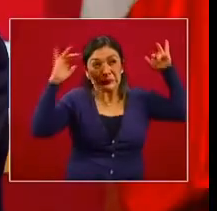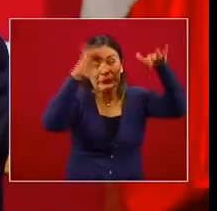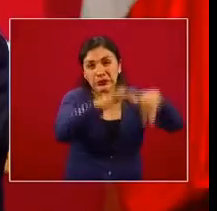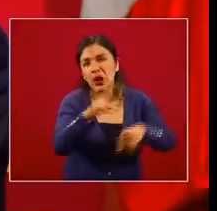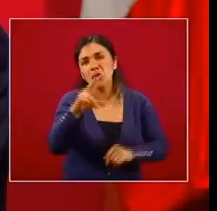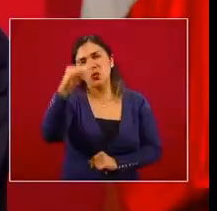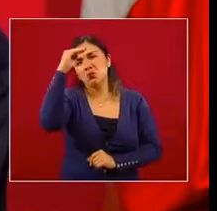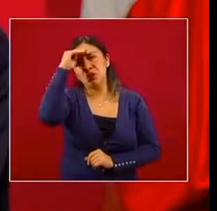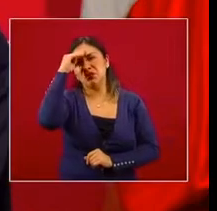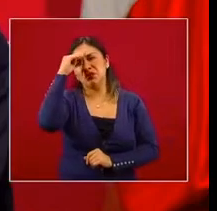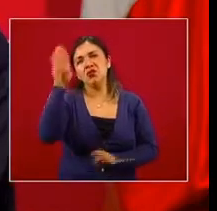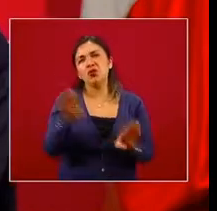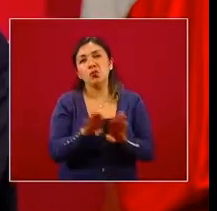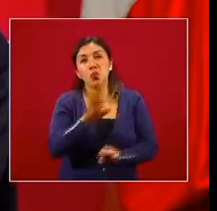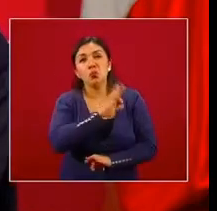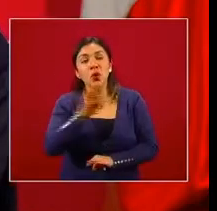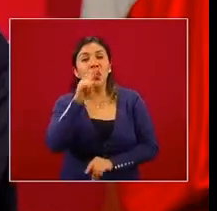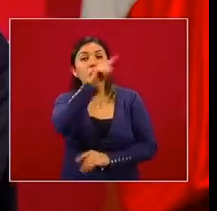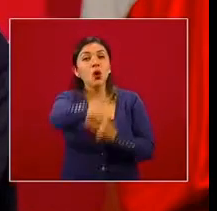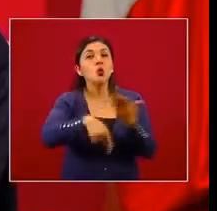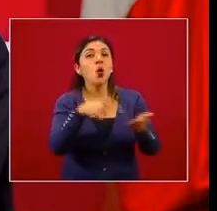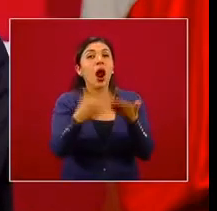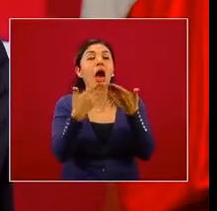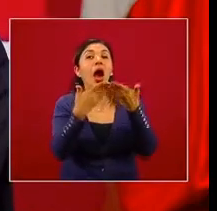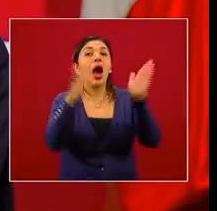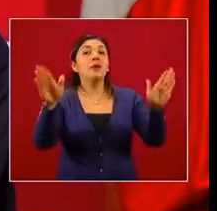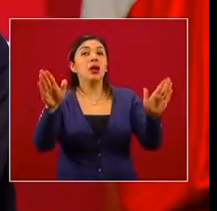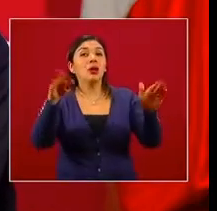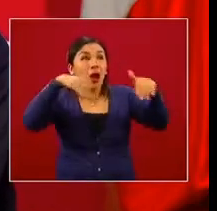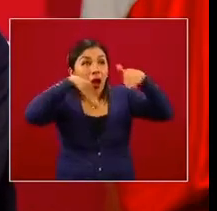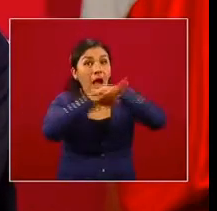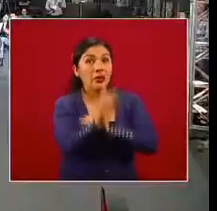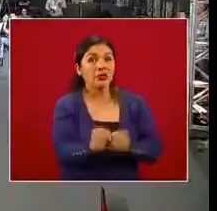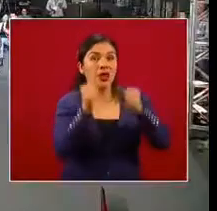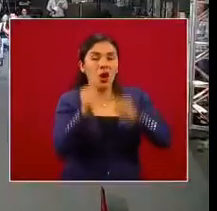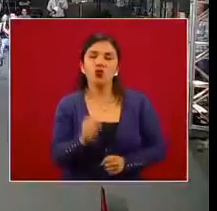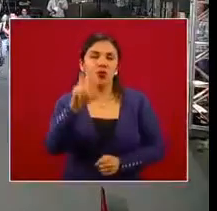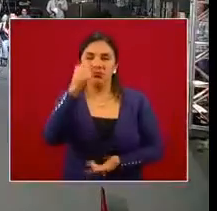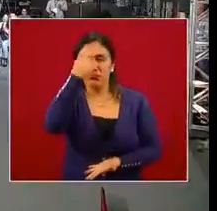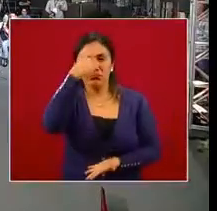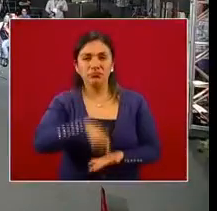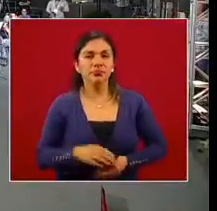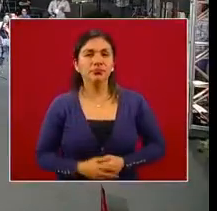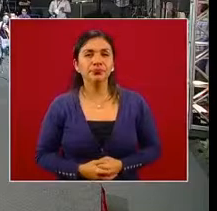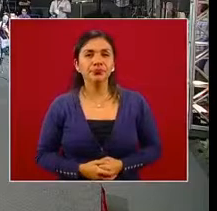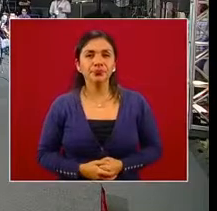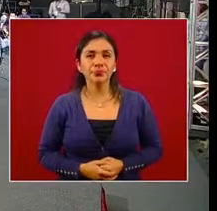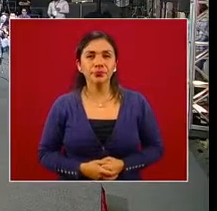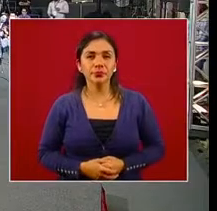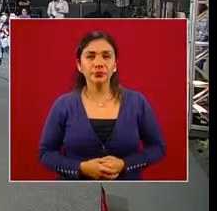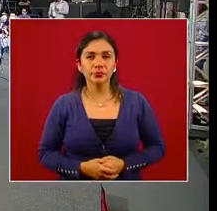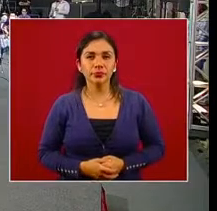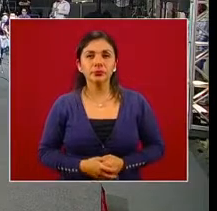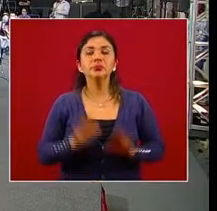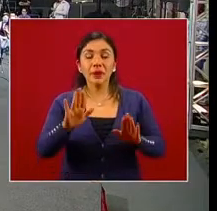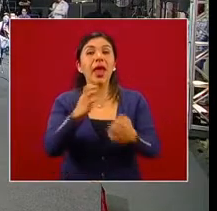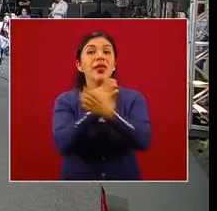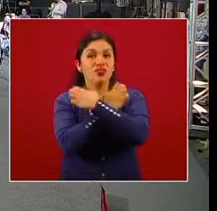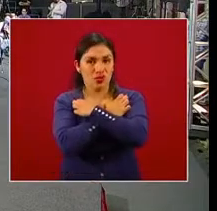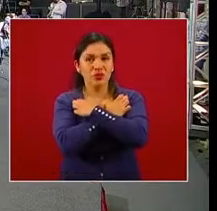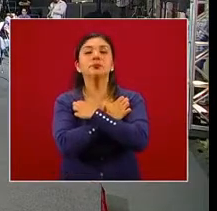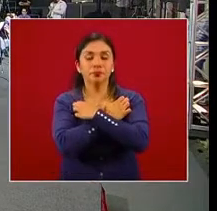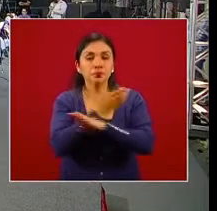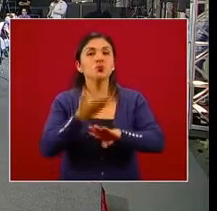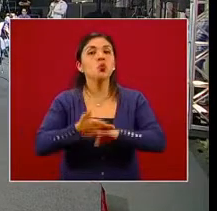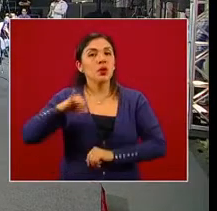hope there won't be unusual migration to these areas, but we're keeping an eye on all of that.